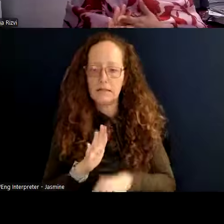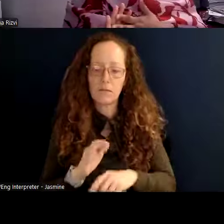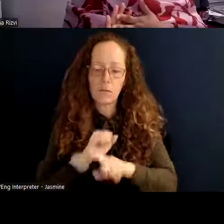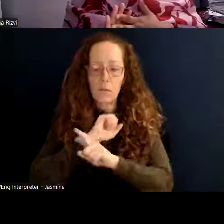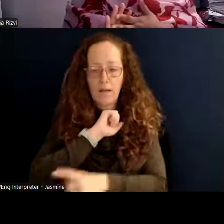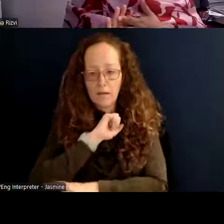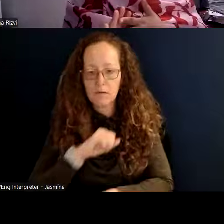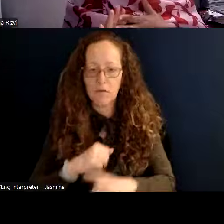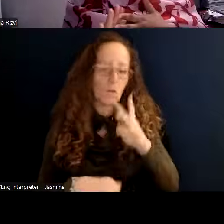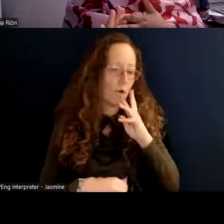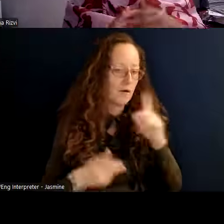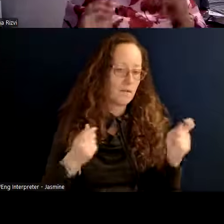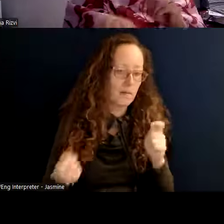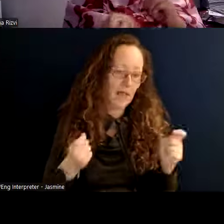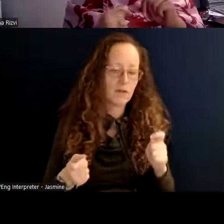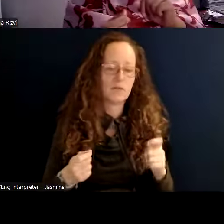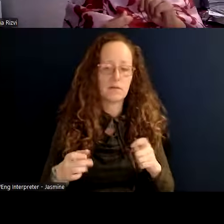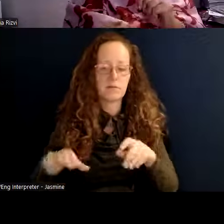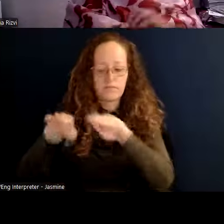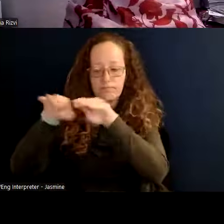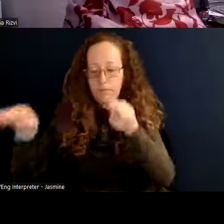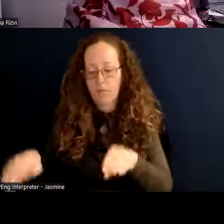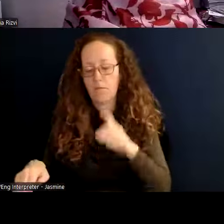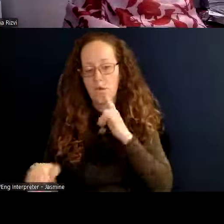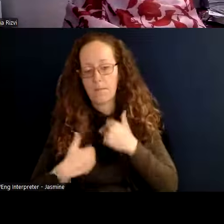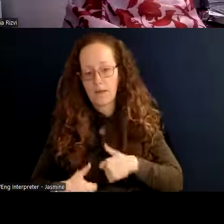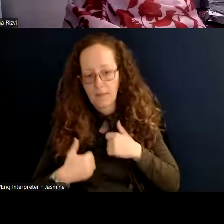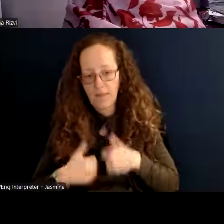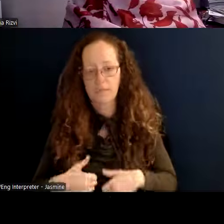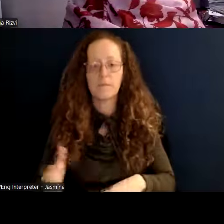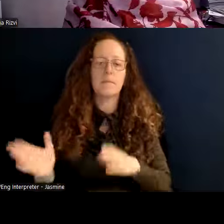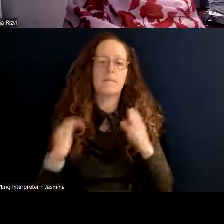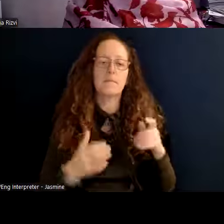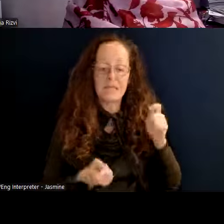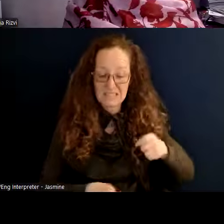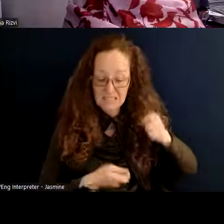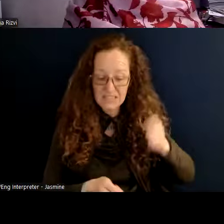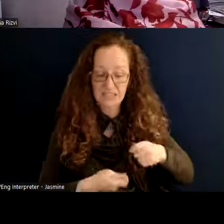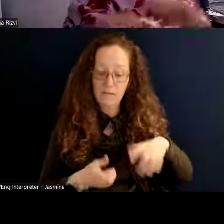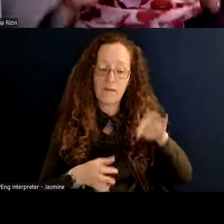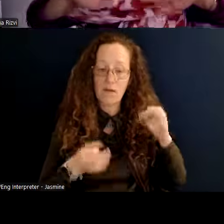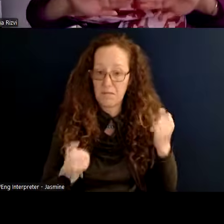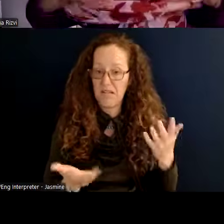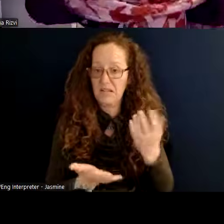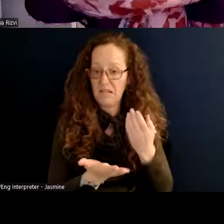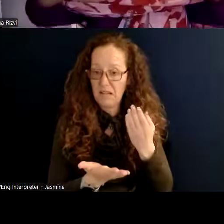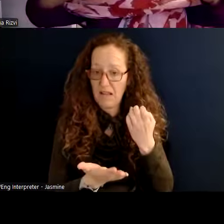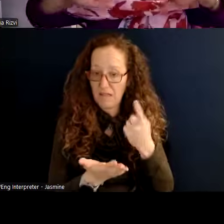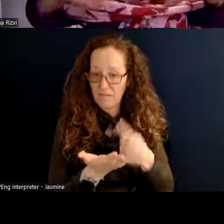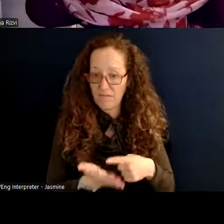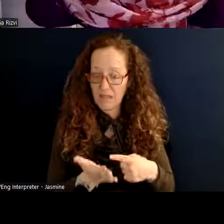bathing platforms. Excavations have also provided ample evidence of the rebuilding of walls, right? So they're